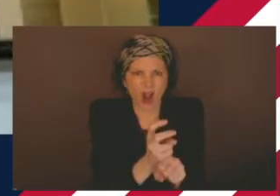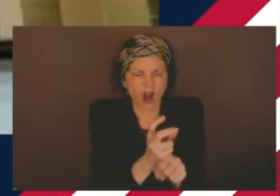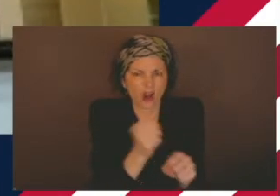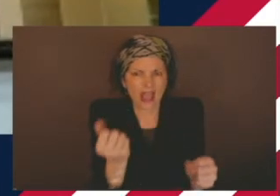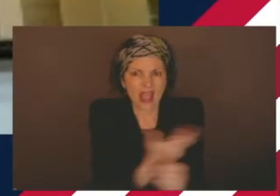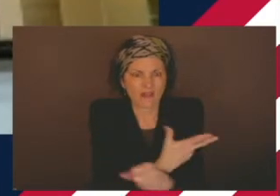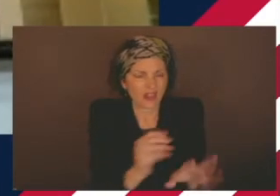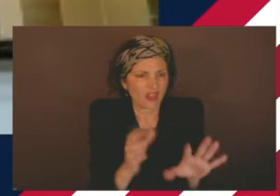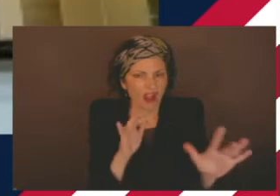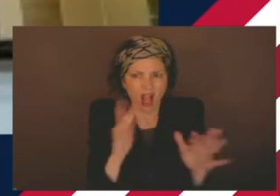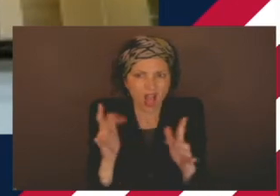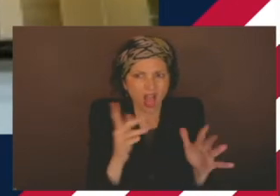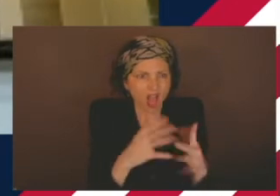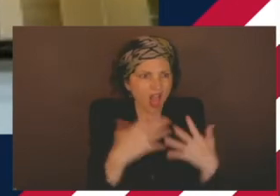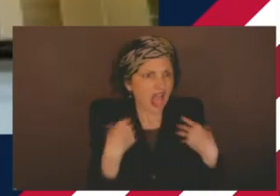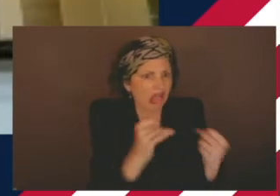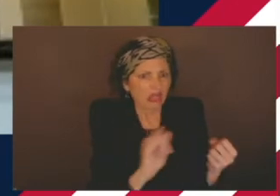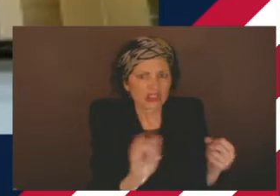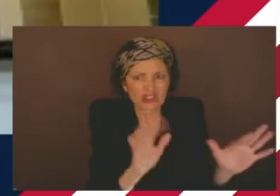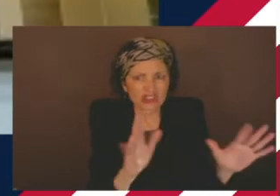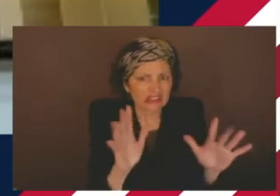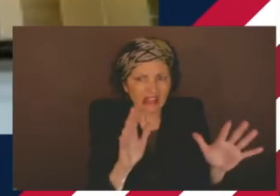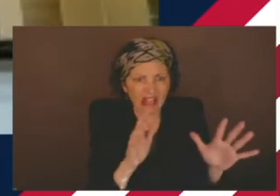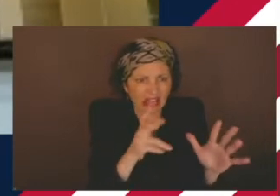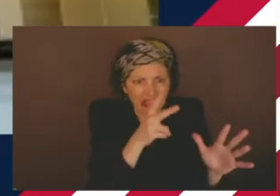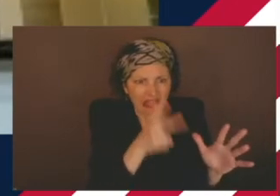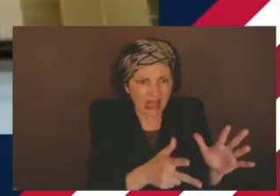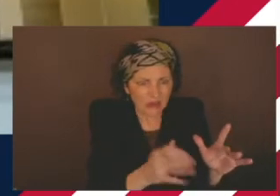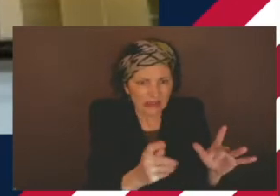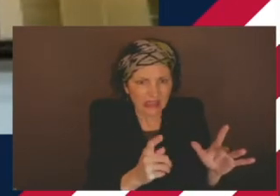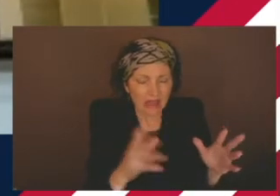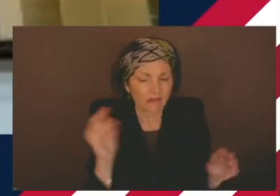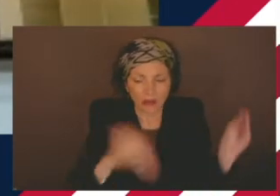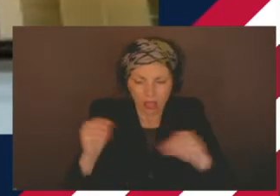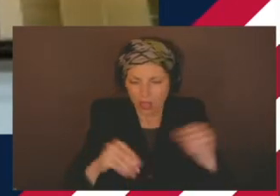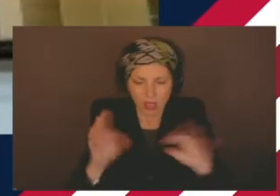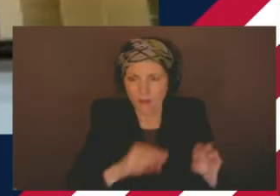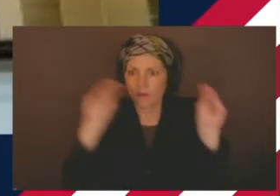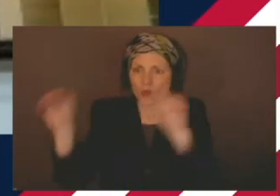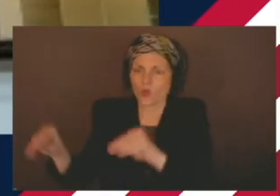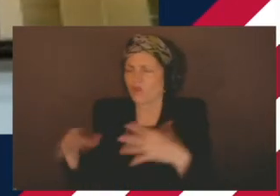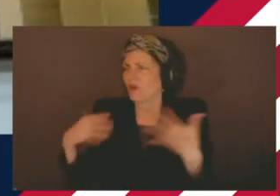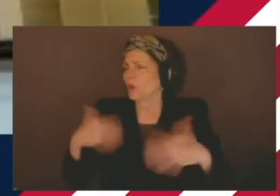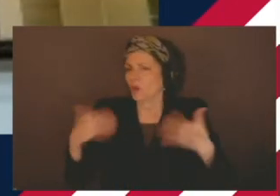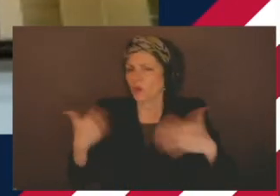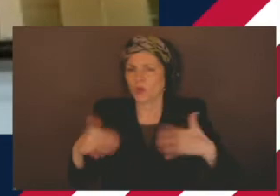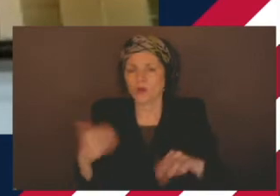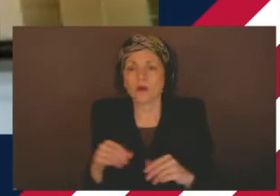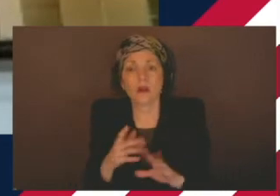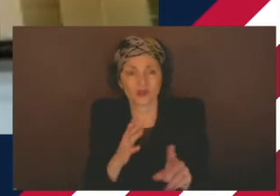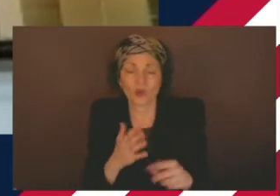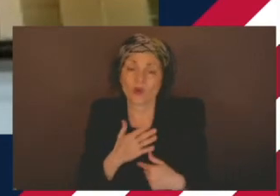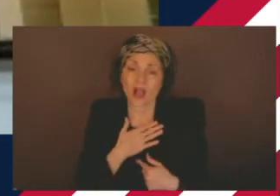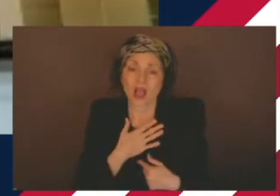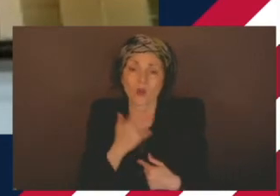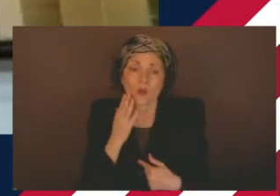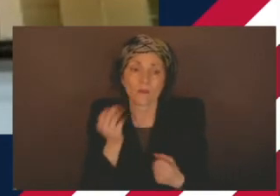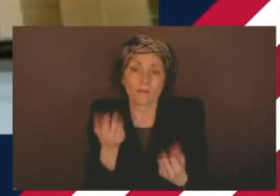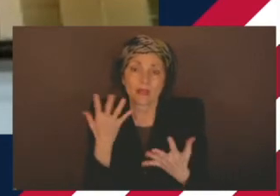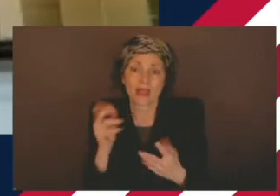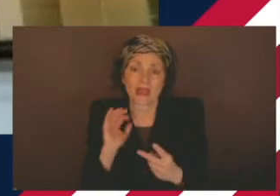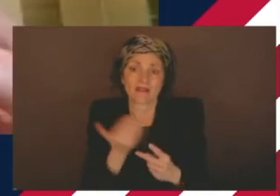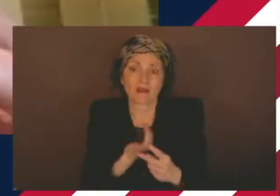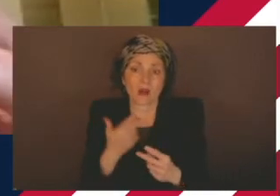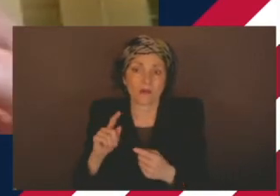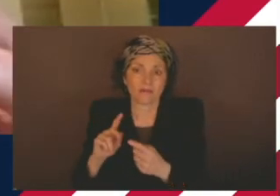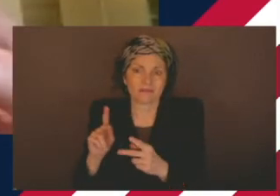healthcare access that you need. You know, as my colleagues who are on this committee will remember, we just almost gasped